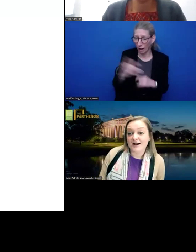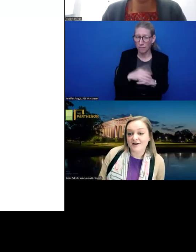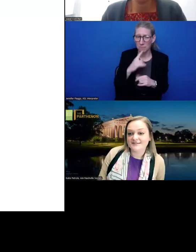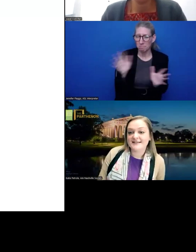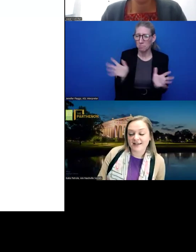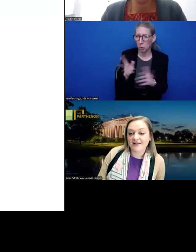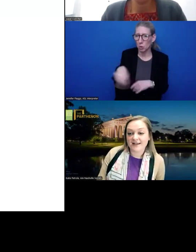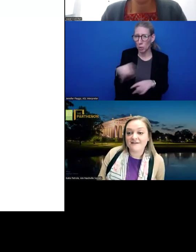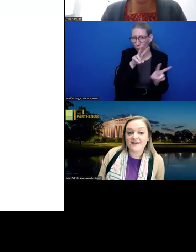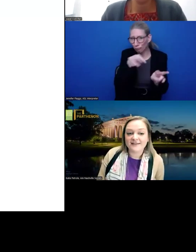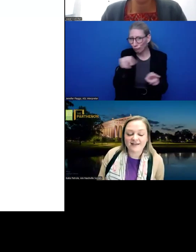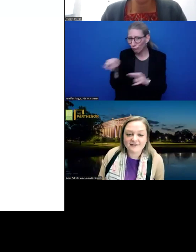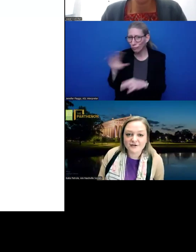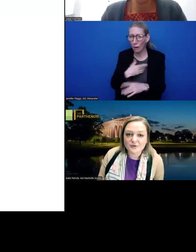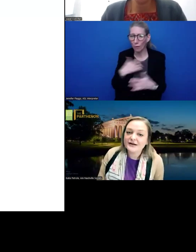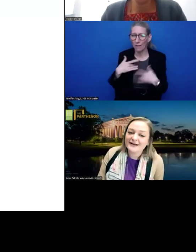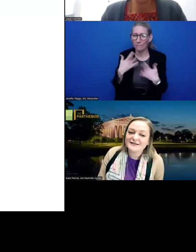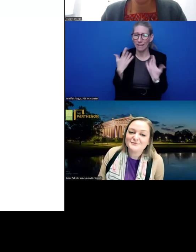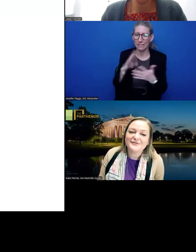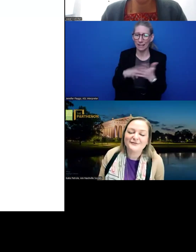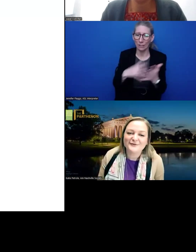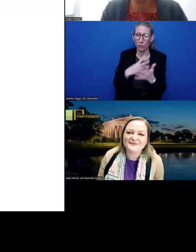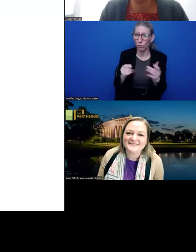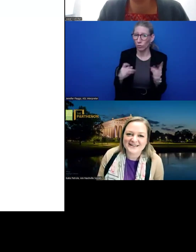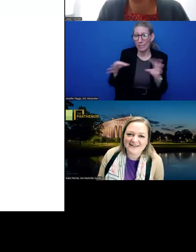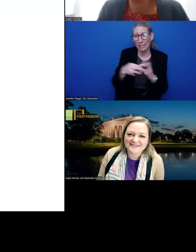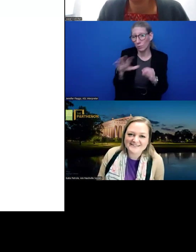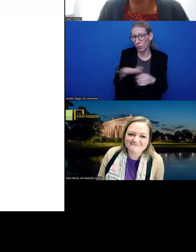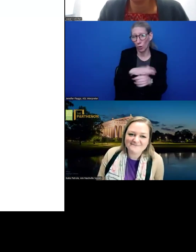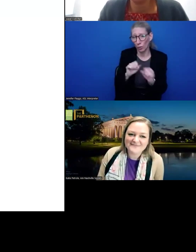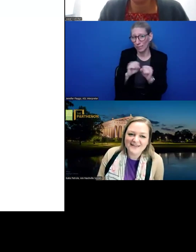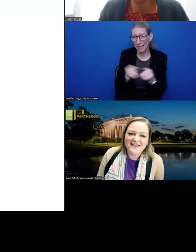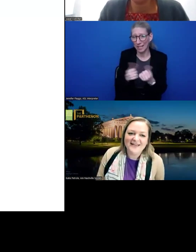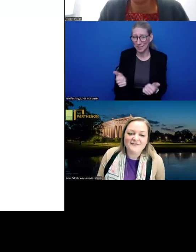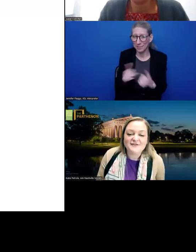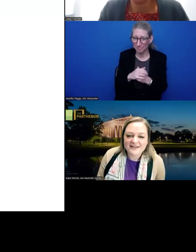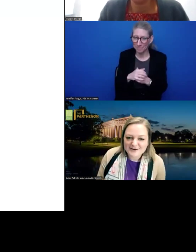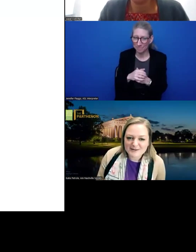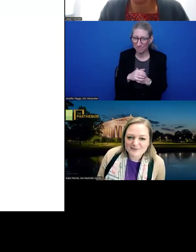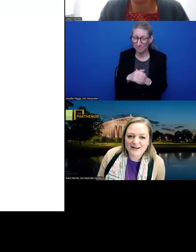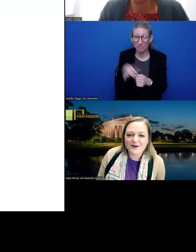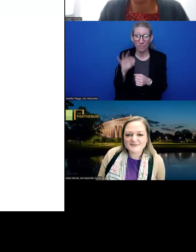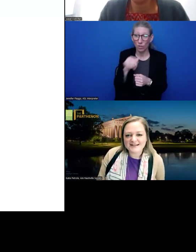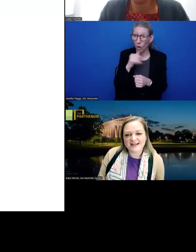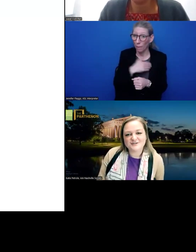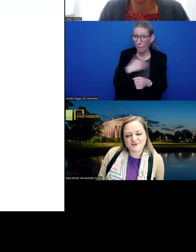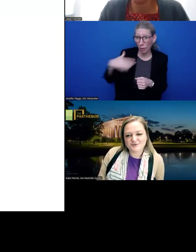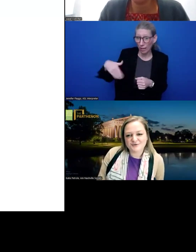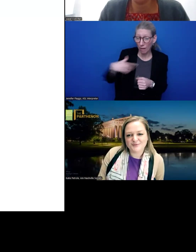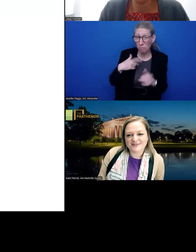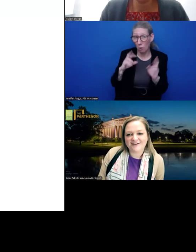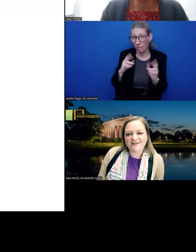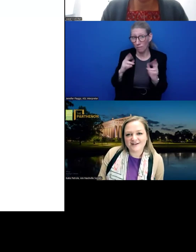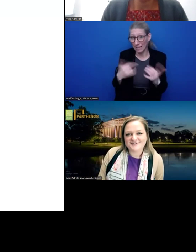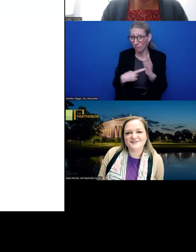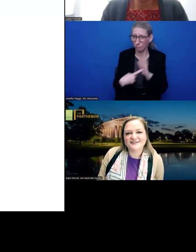to browse the AIA event calendar or connect with your local societies. If you're not yet a member, I hope today has shown you